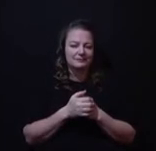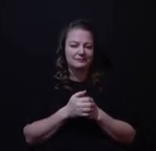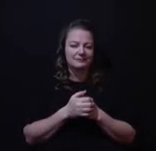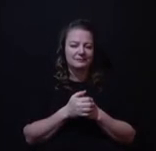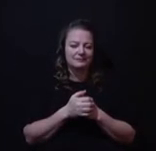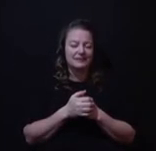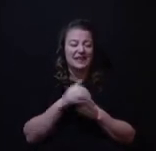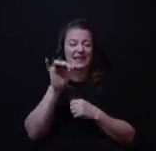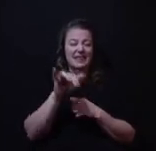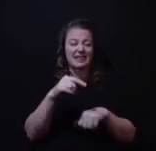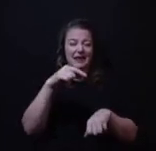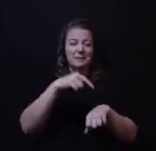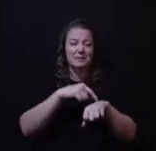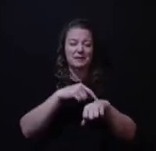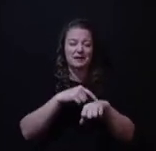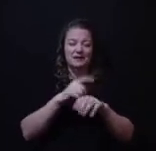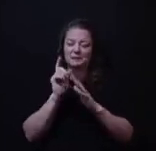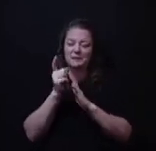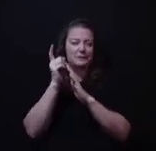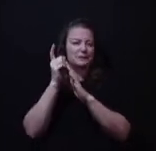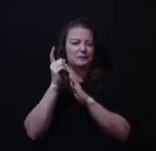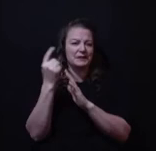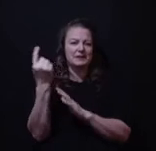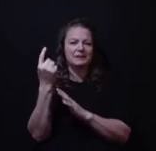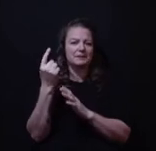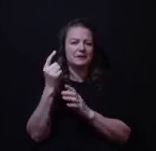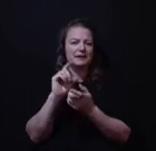And in that moment, something clicked.